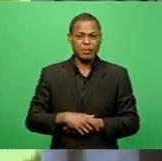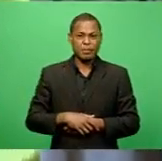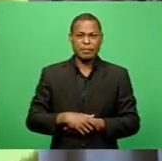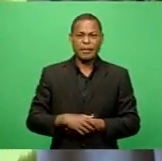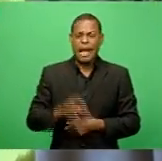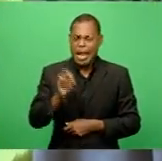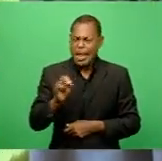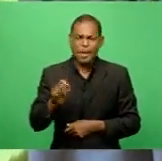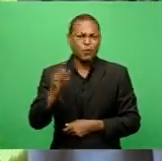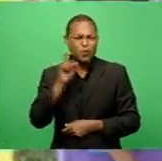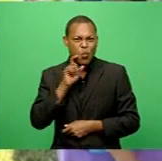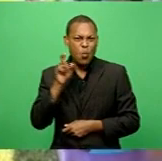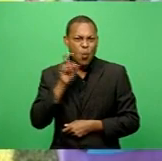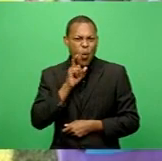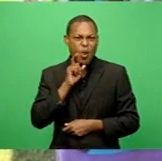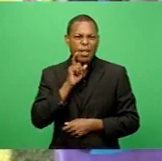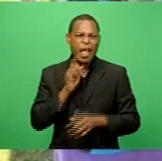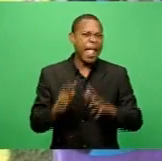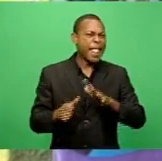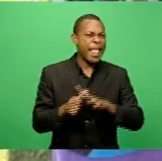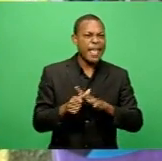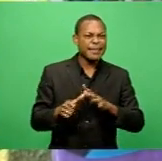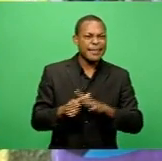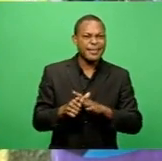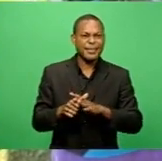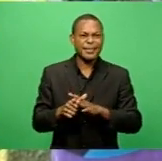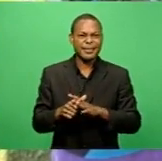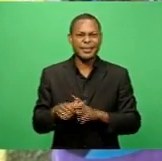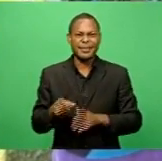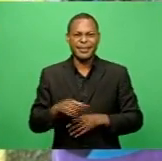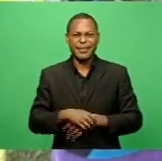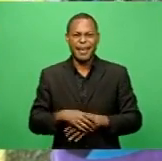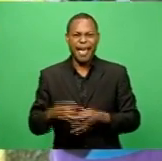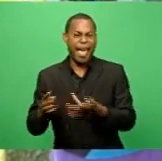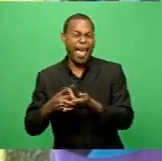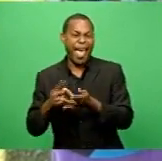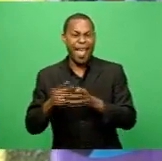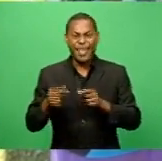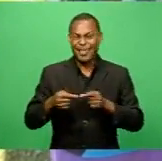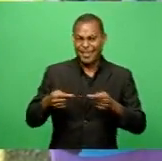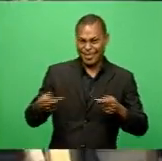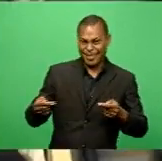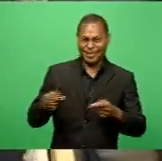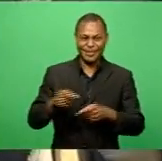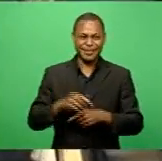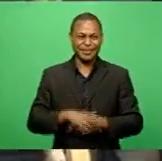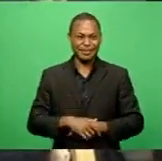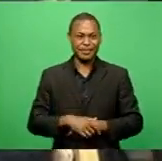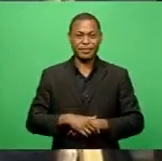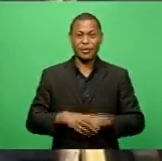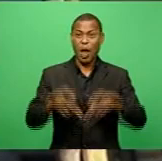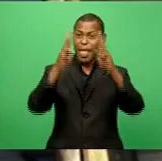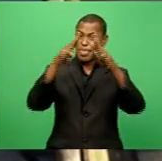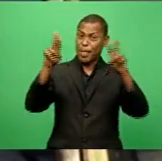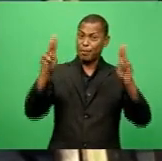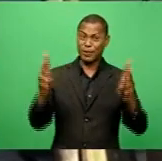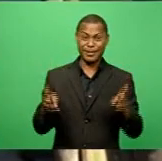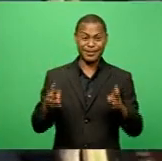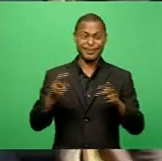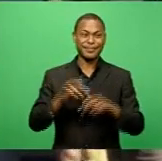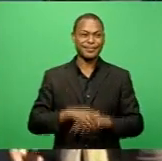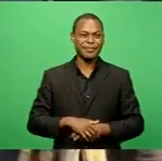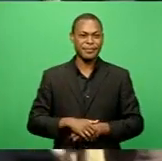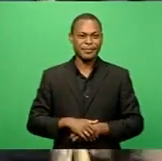and also access to, for example, things like tarpaulins. And then there are some people, of